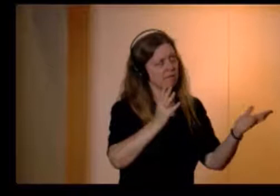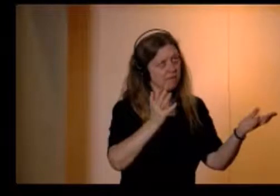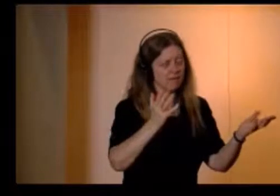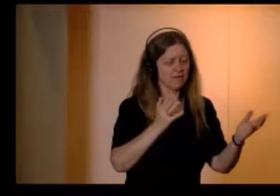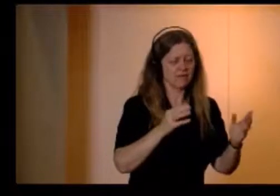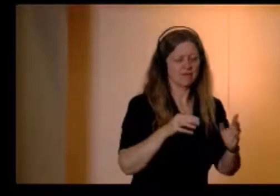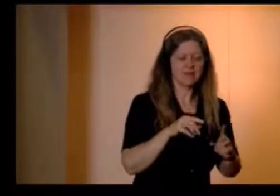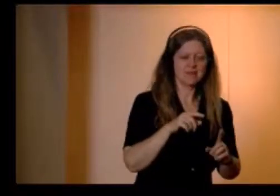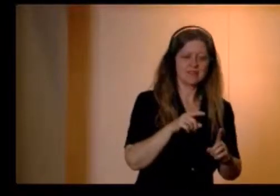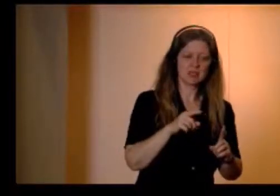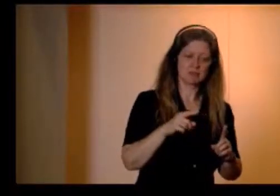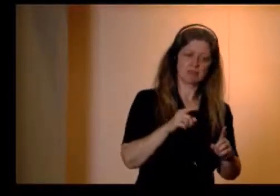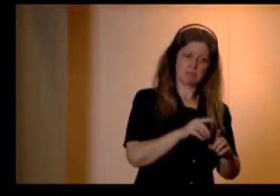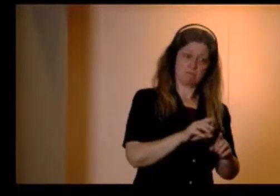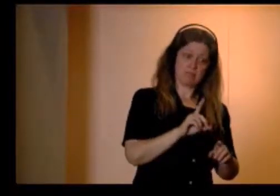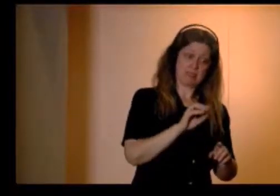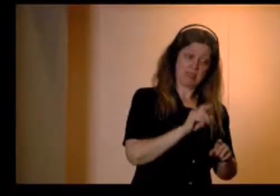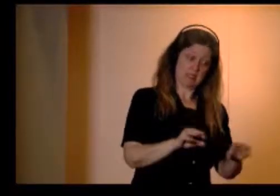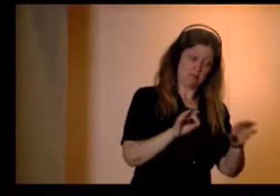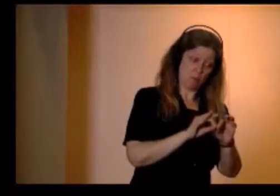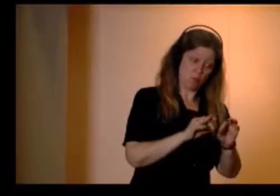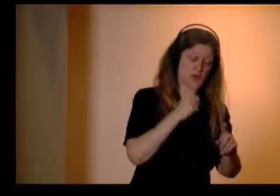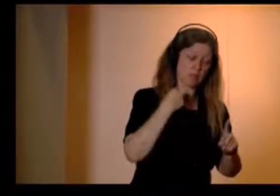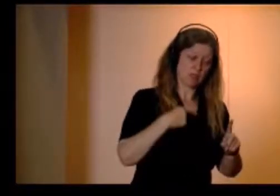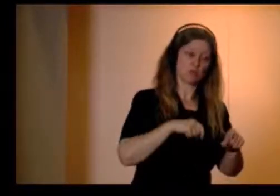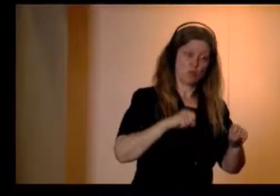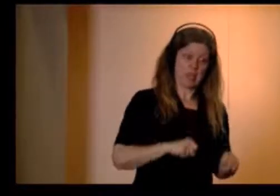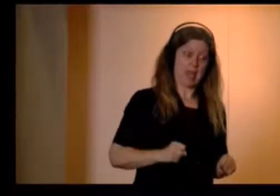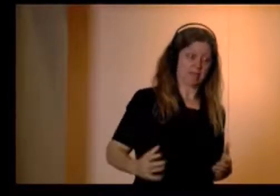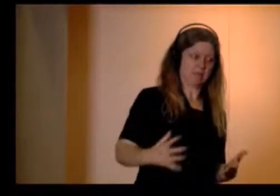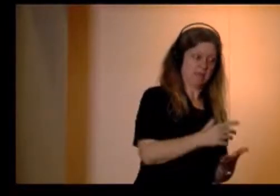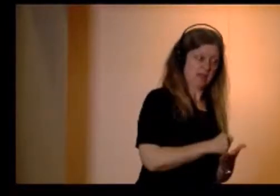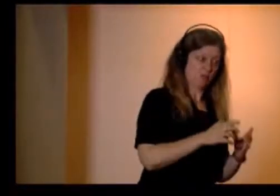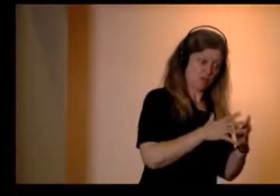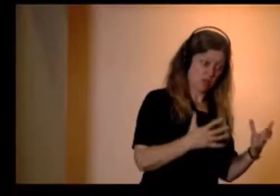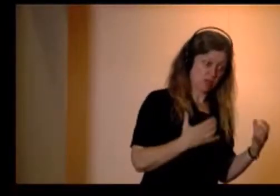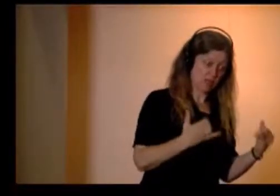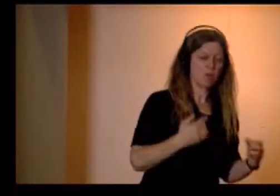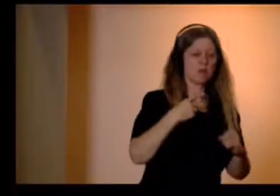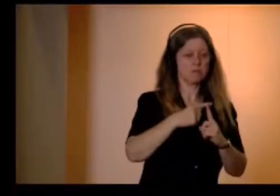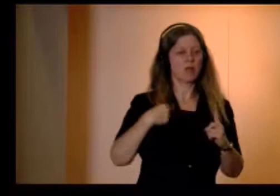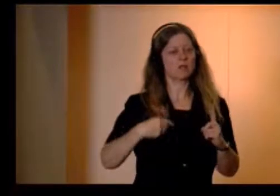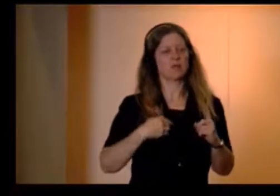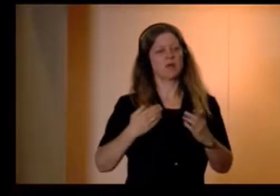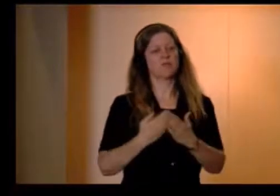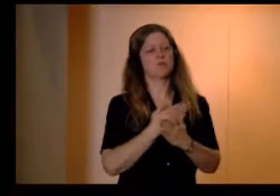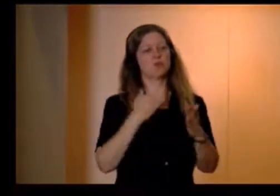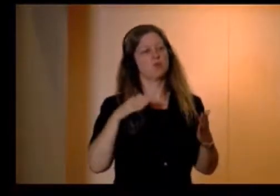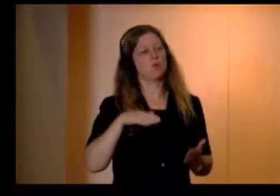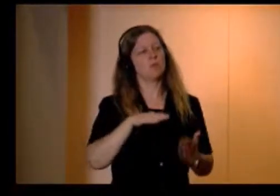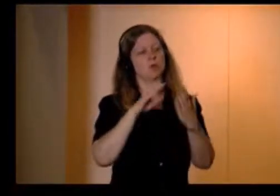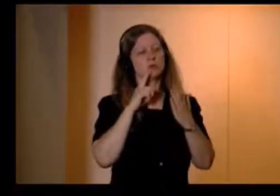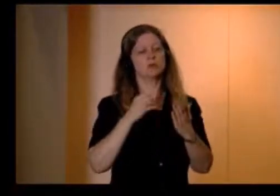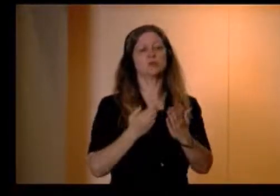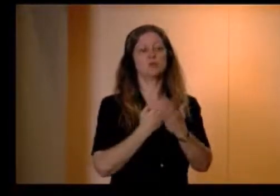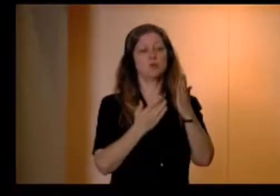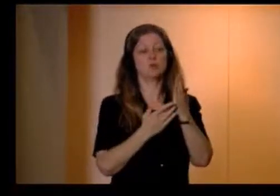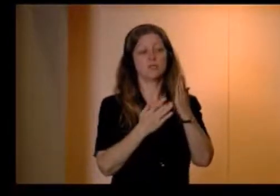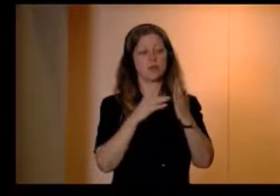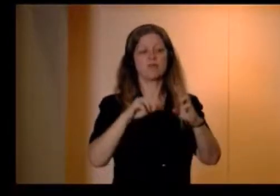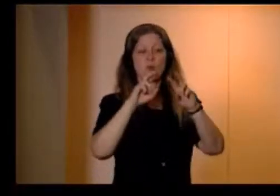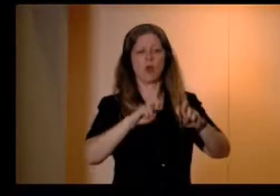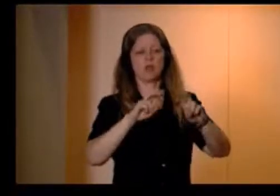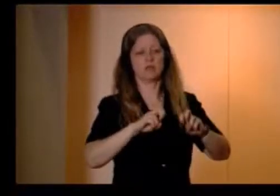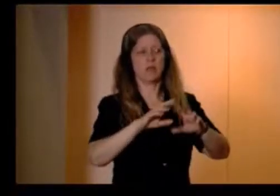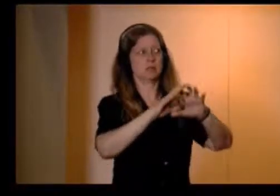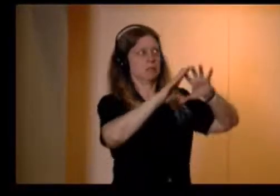this capacity to gather data like we never have before, but we also have new techniques for analyzing those data. And one area